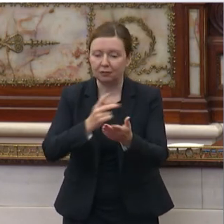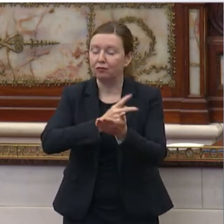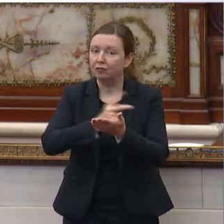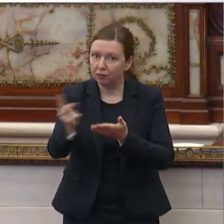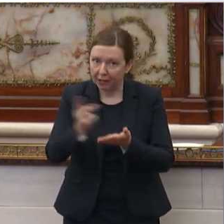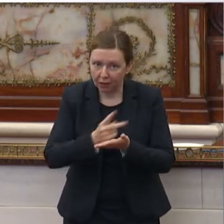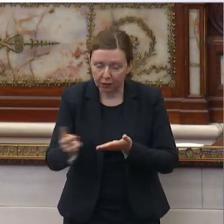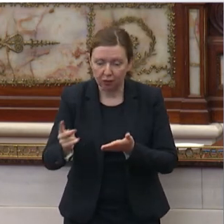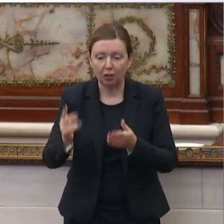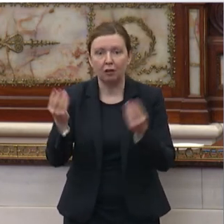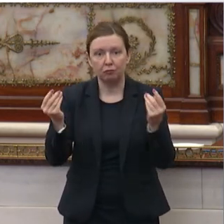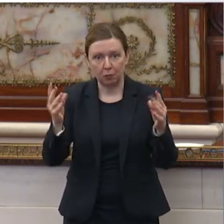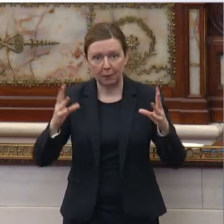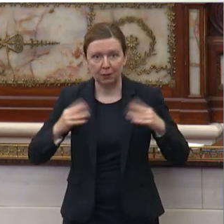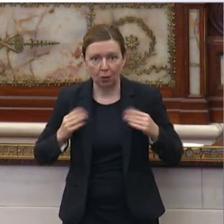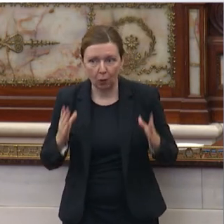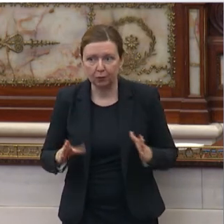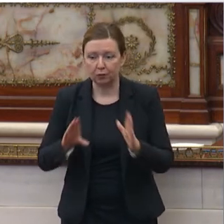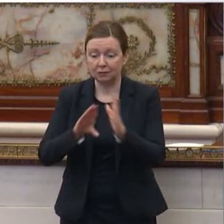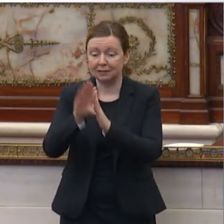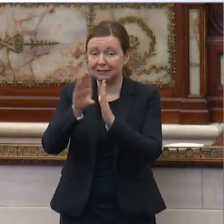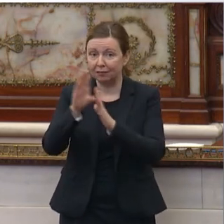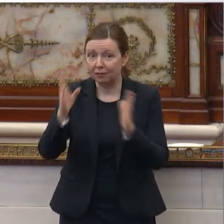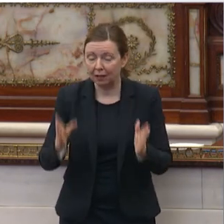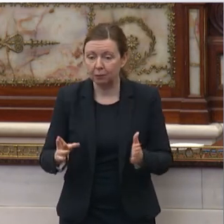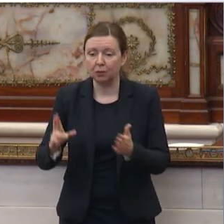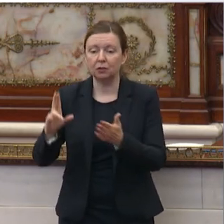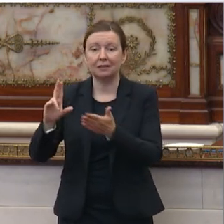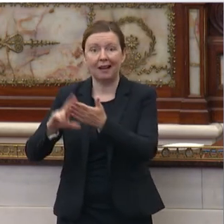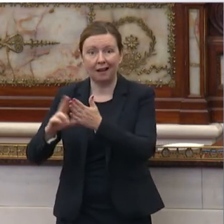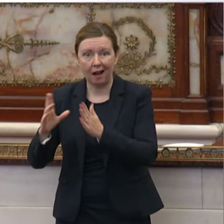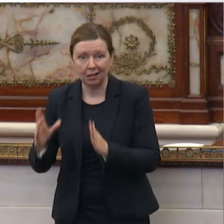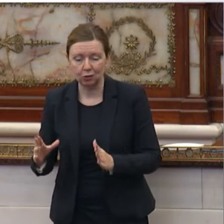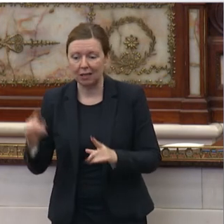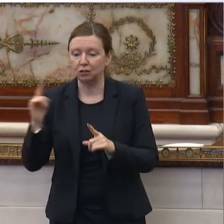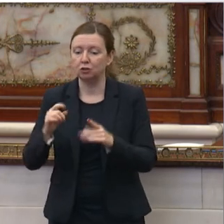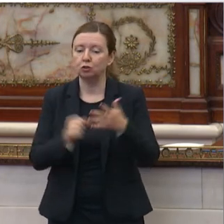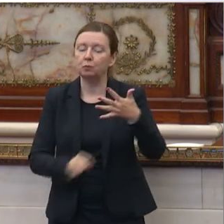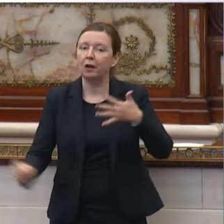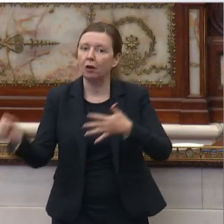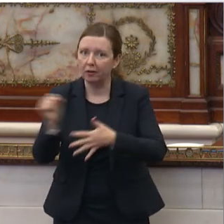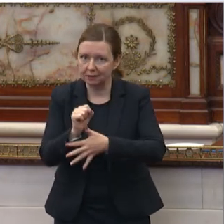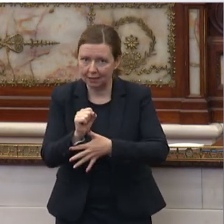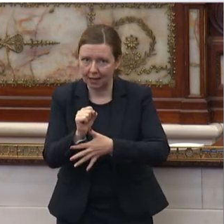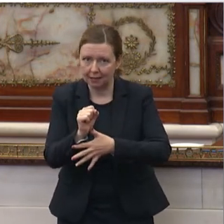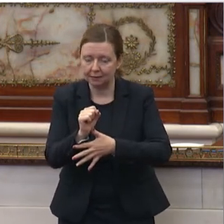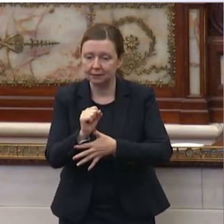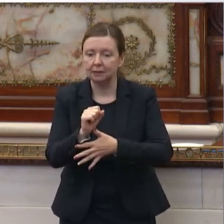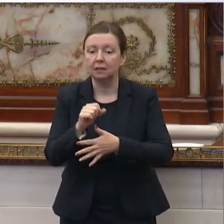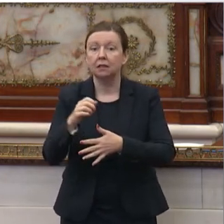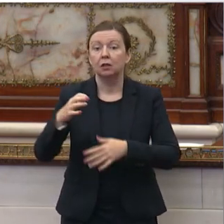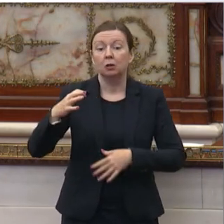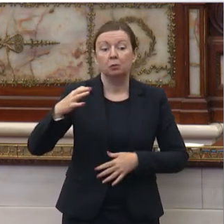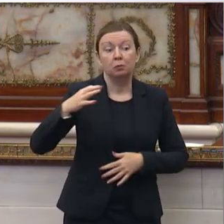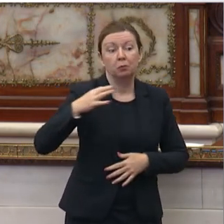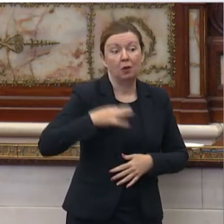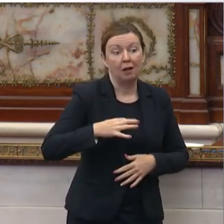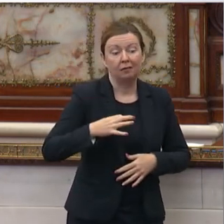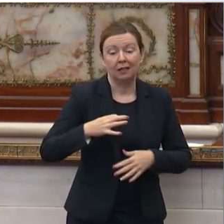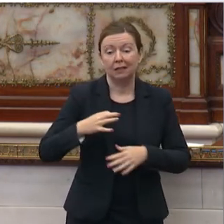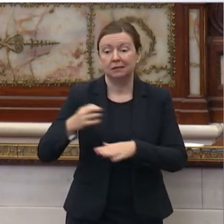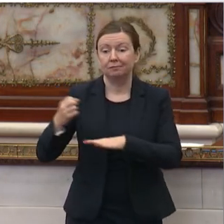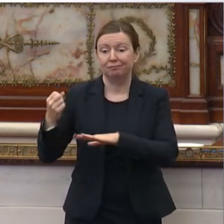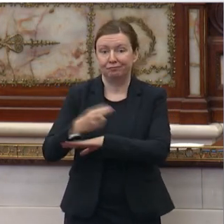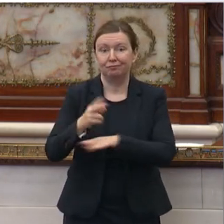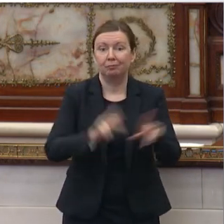of property owners, developers, and contractors to prioritize profit margins over